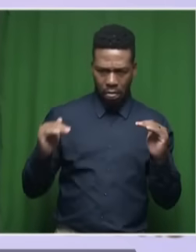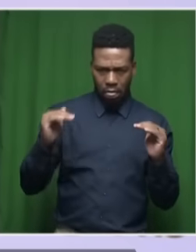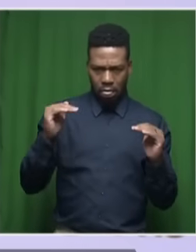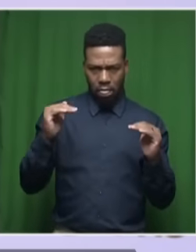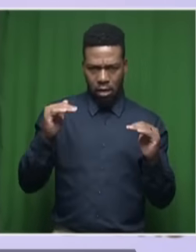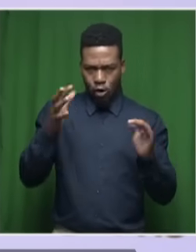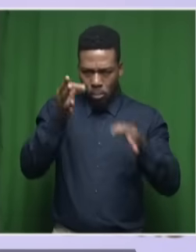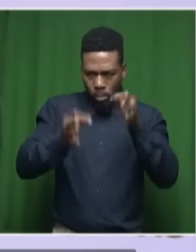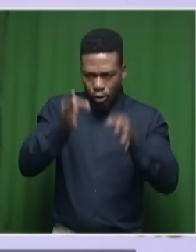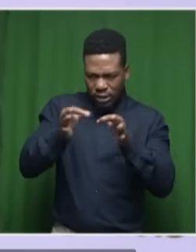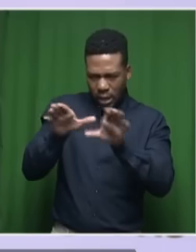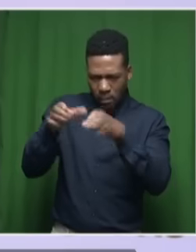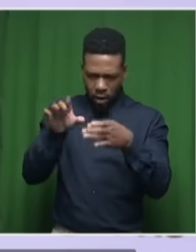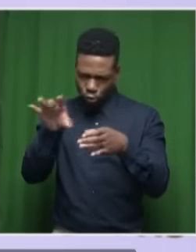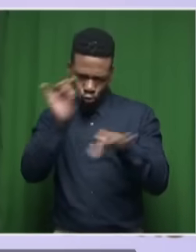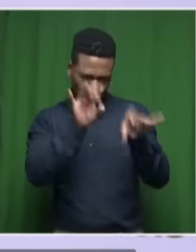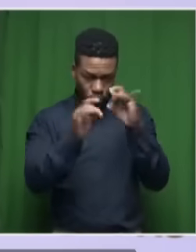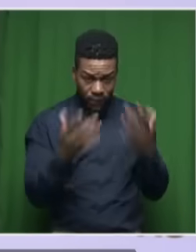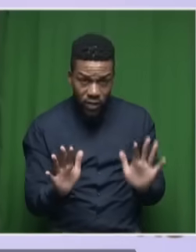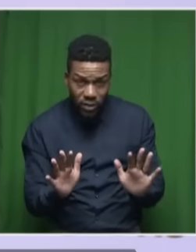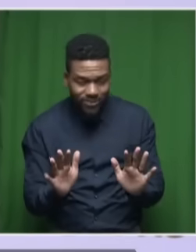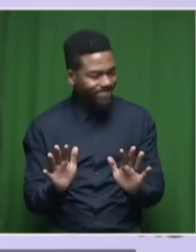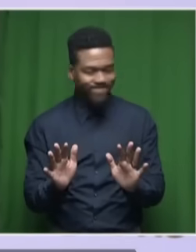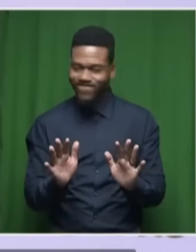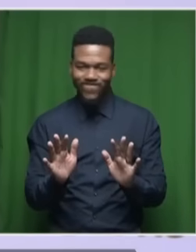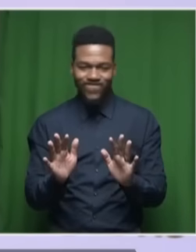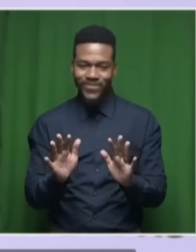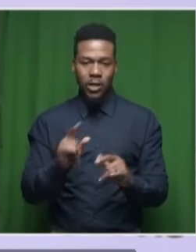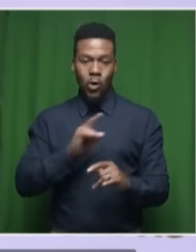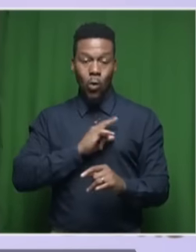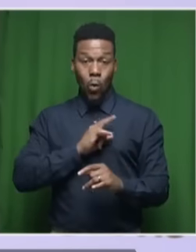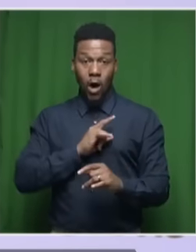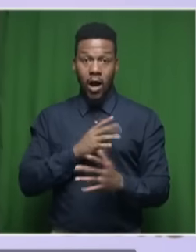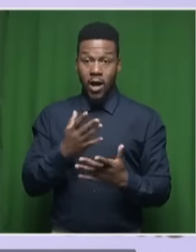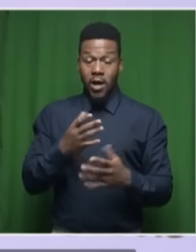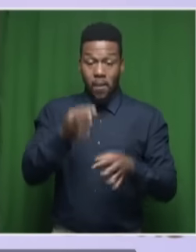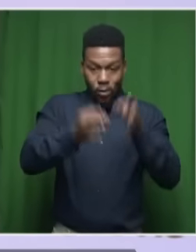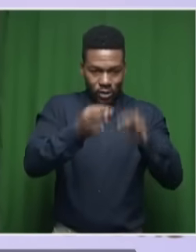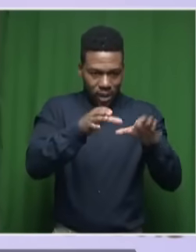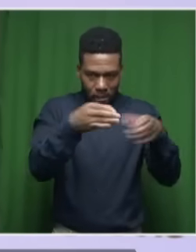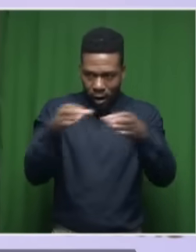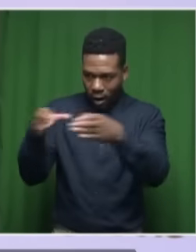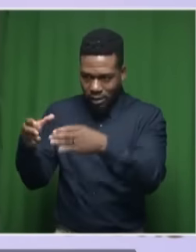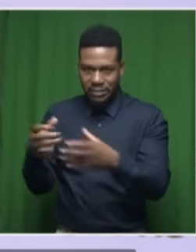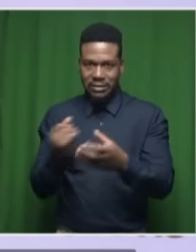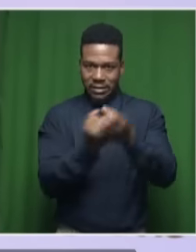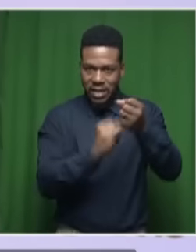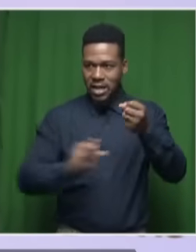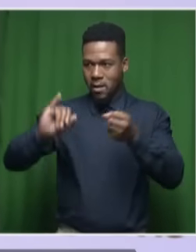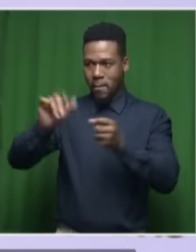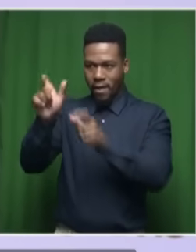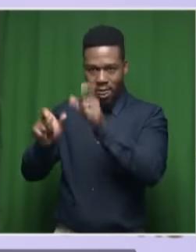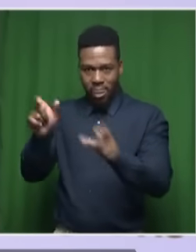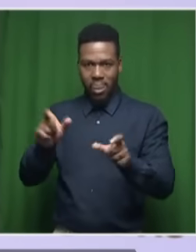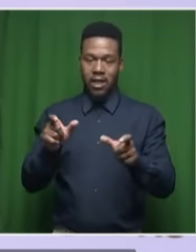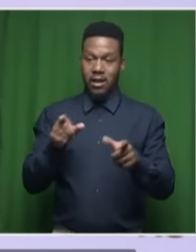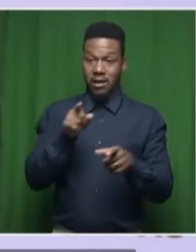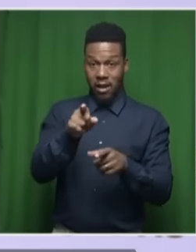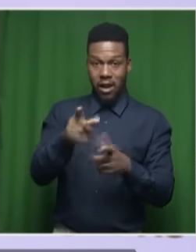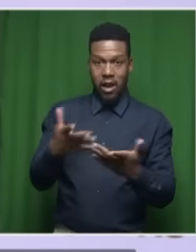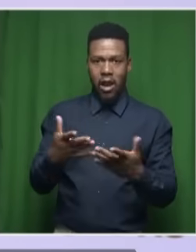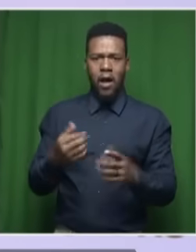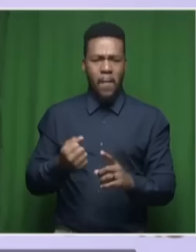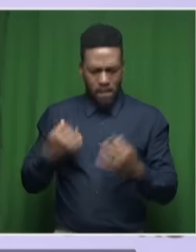particular political party. This as political parties and independent candidates are in full swing on their campaign trails in